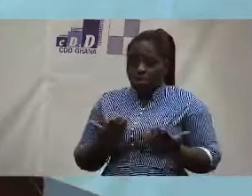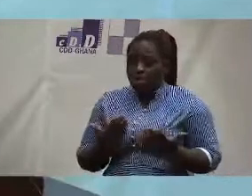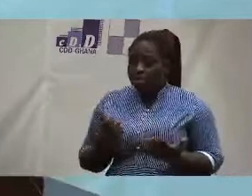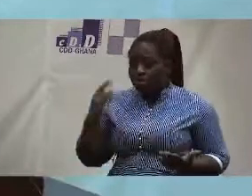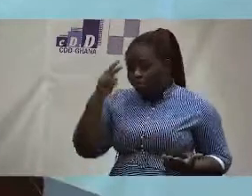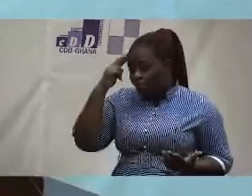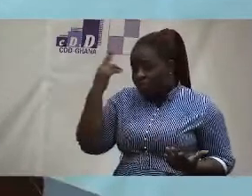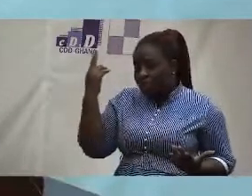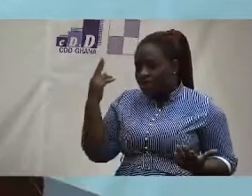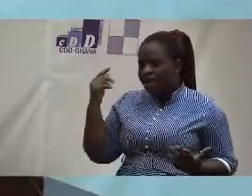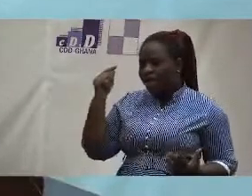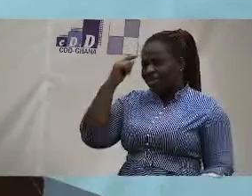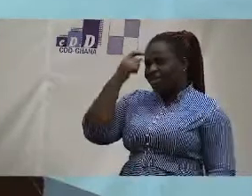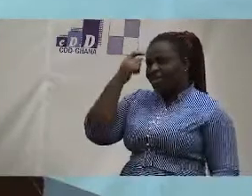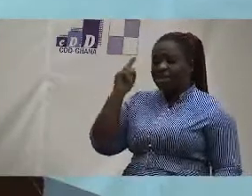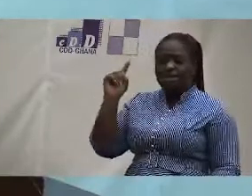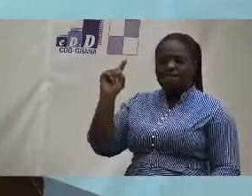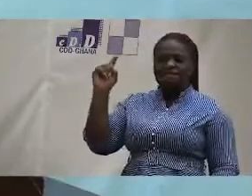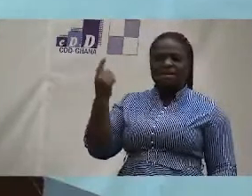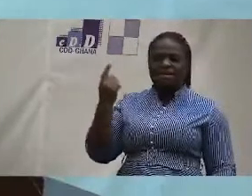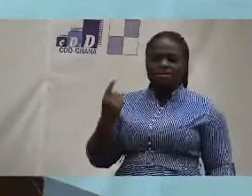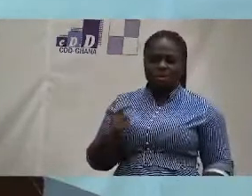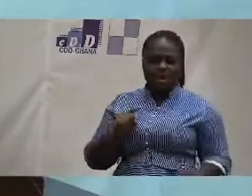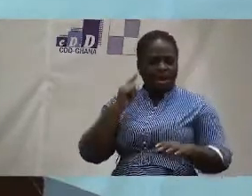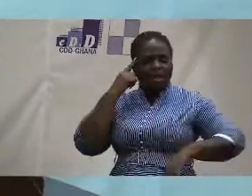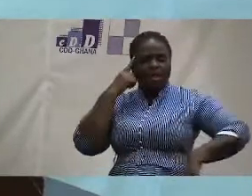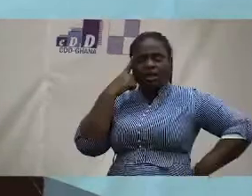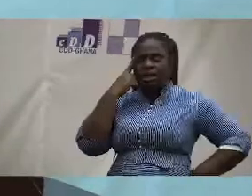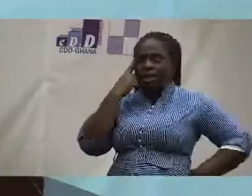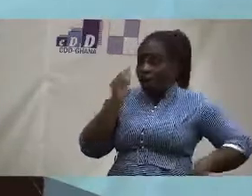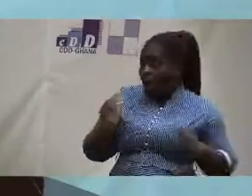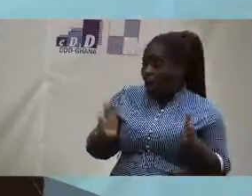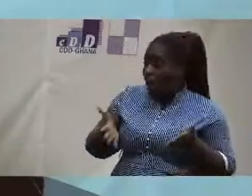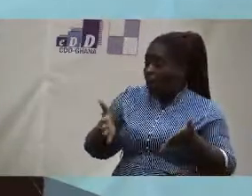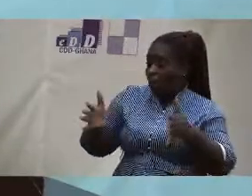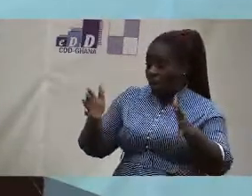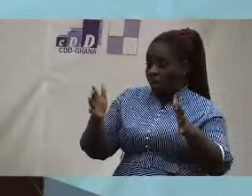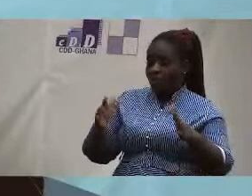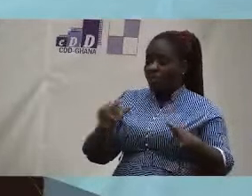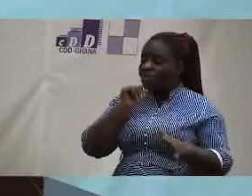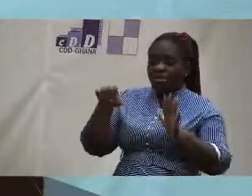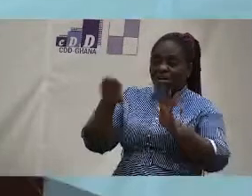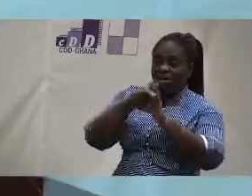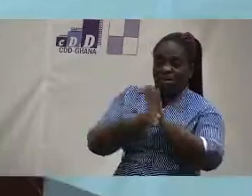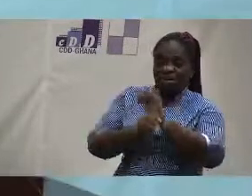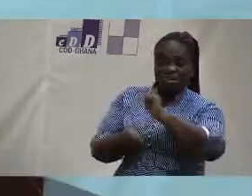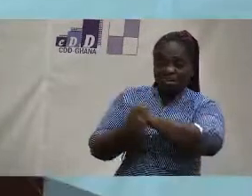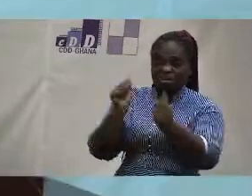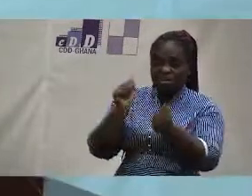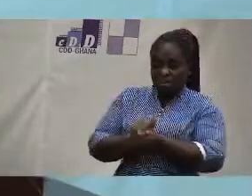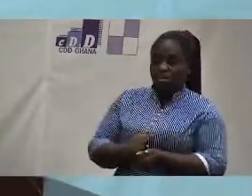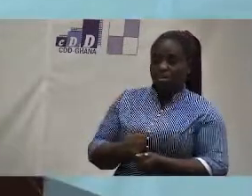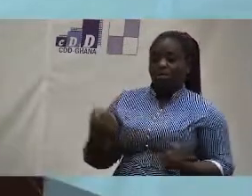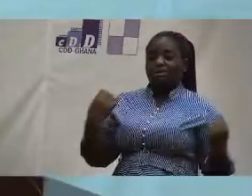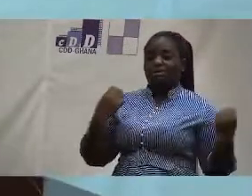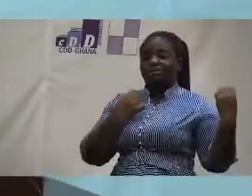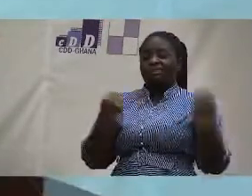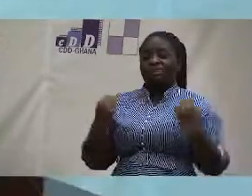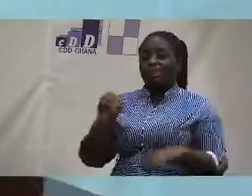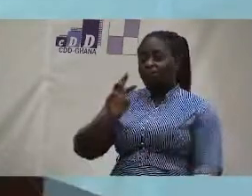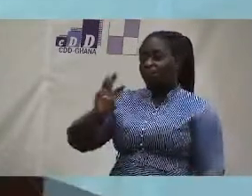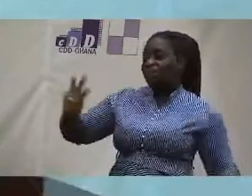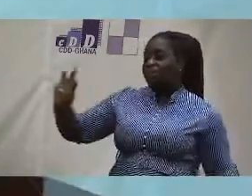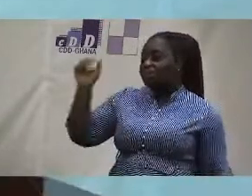external factors, I think the first we would start thinking about is the wave of unconstitutional change of power in West